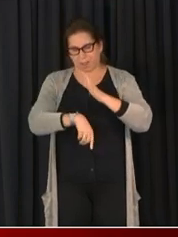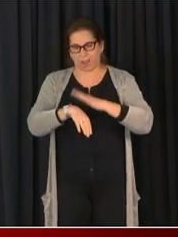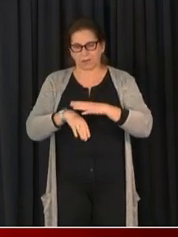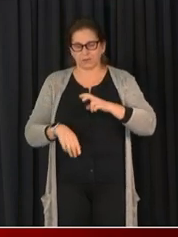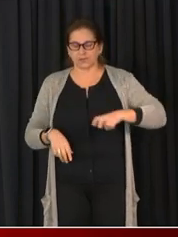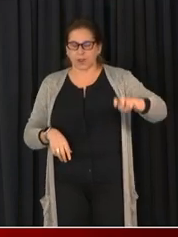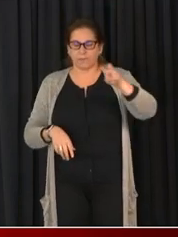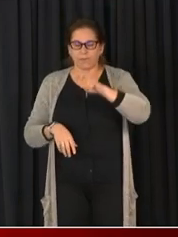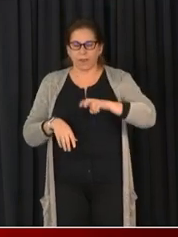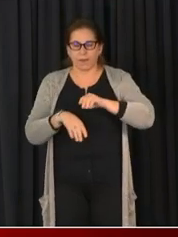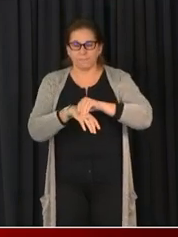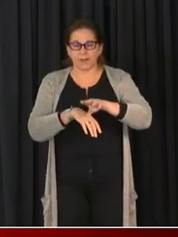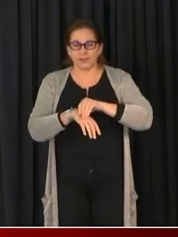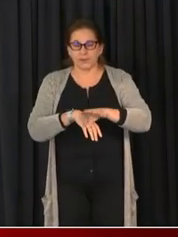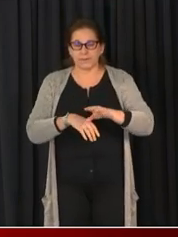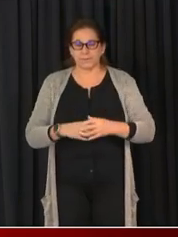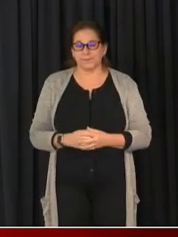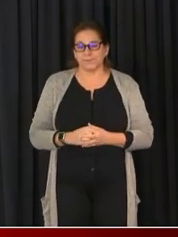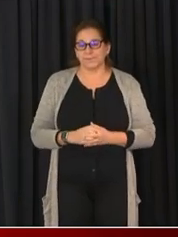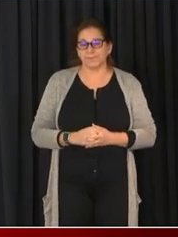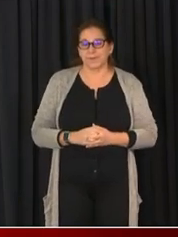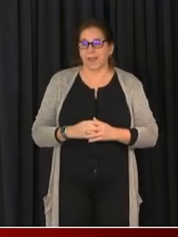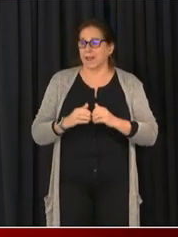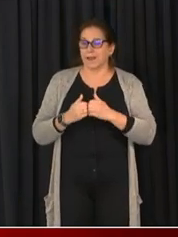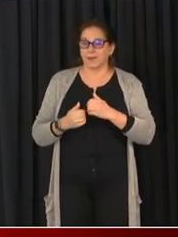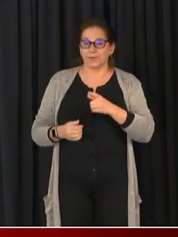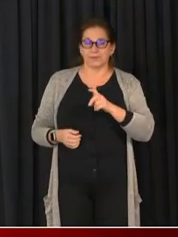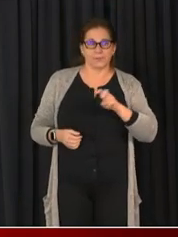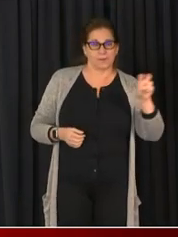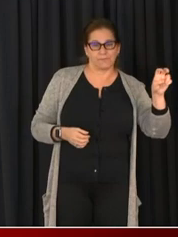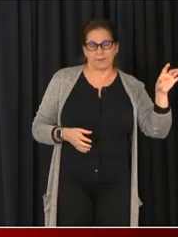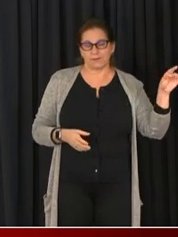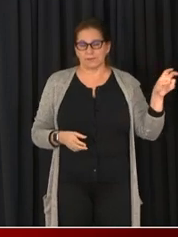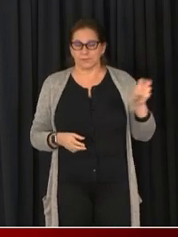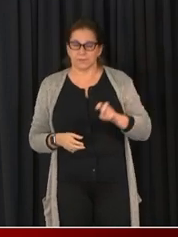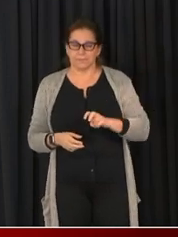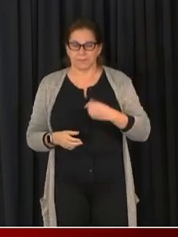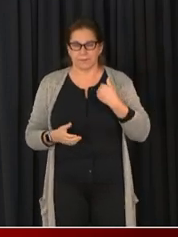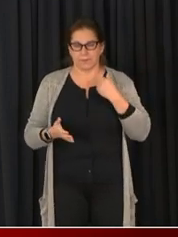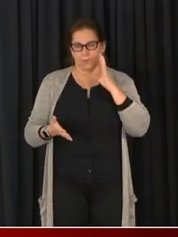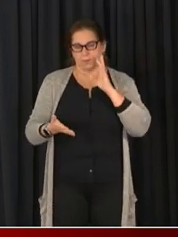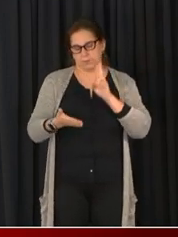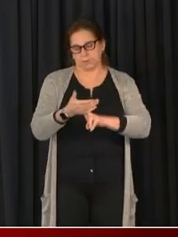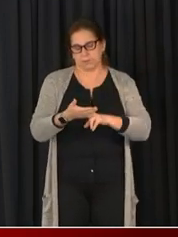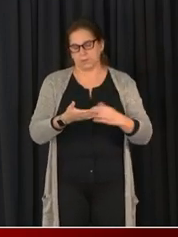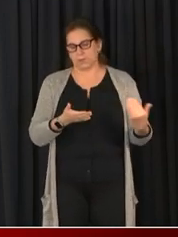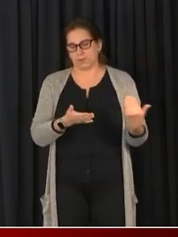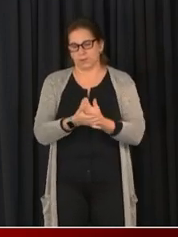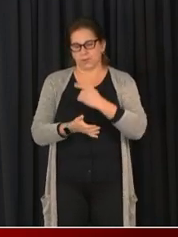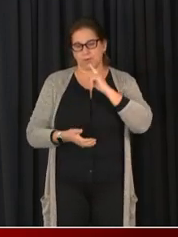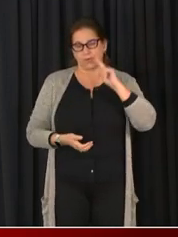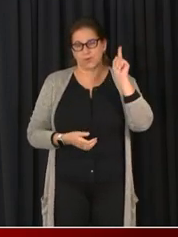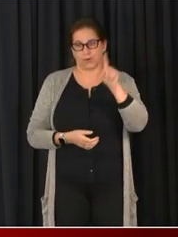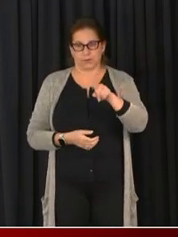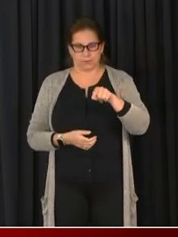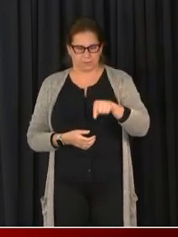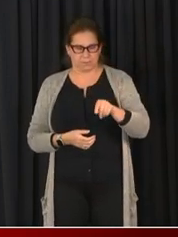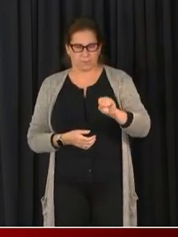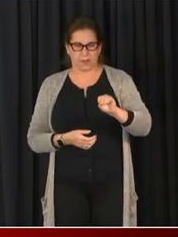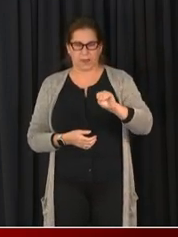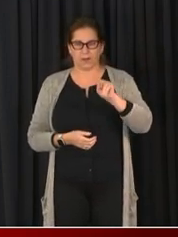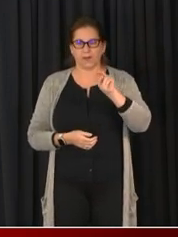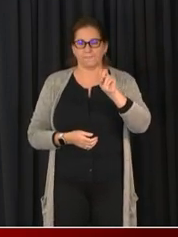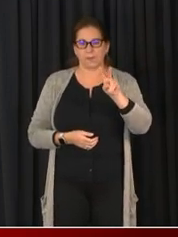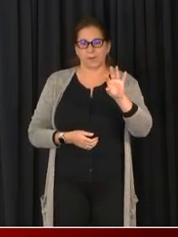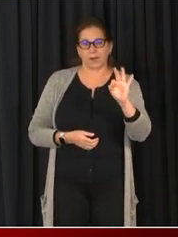I will be signing a new mayor's order that goes into effect this Monday, November the 9th. And today, I